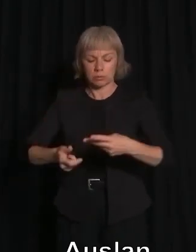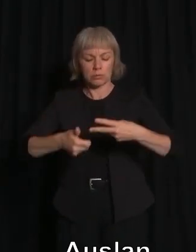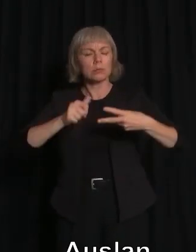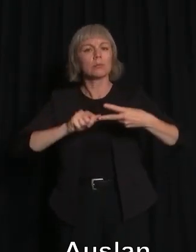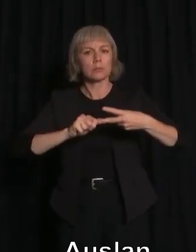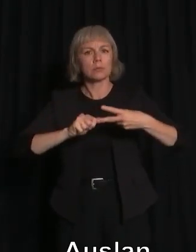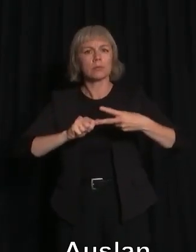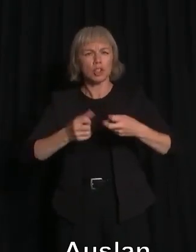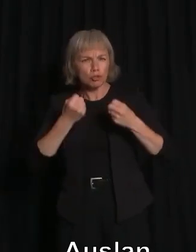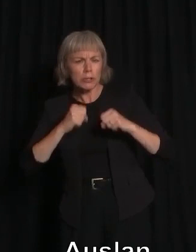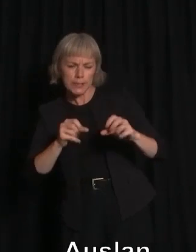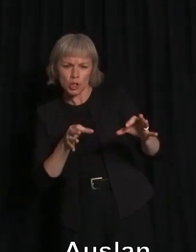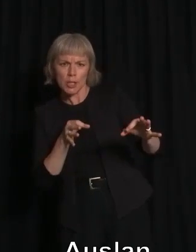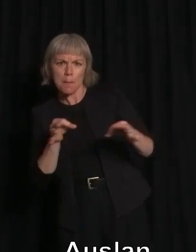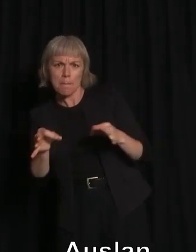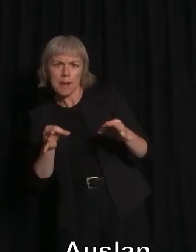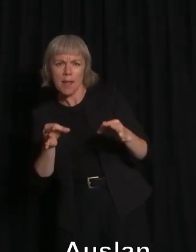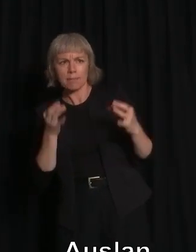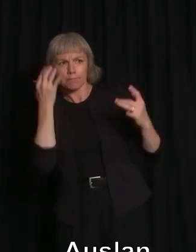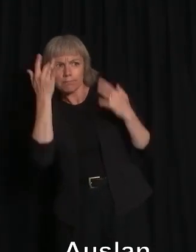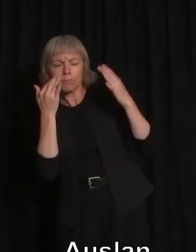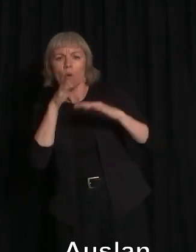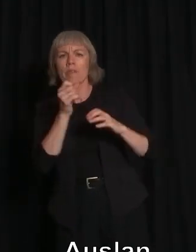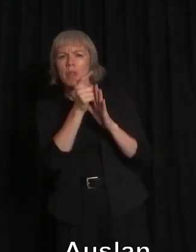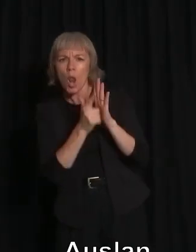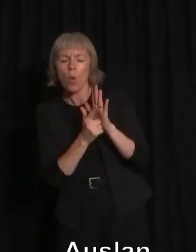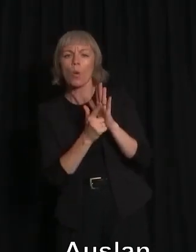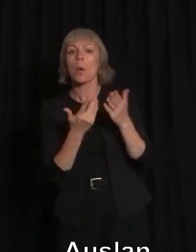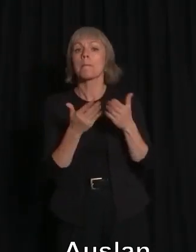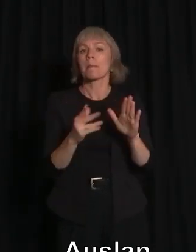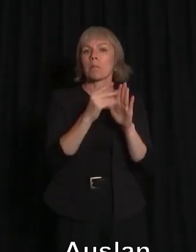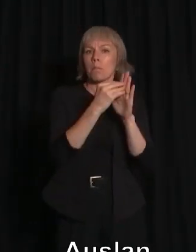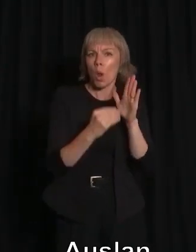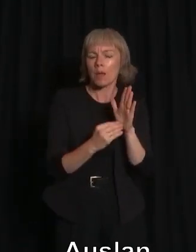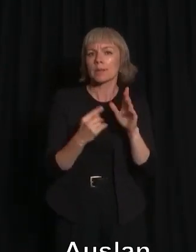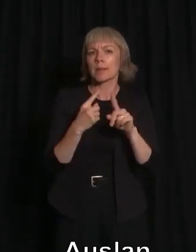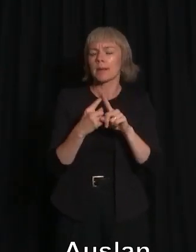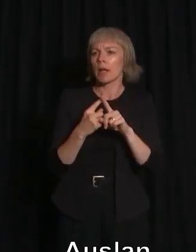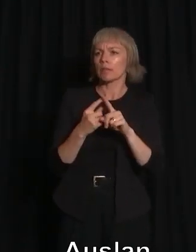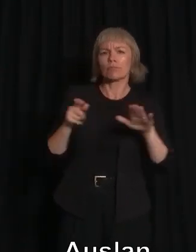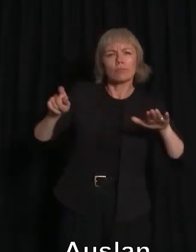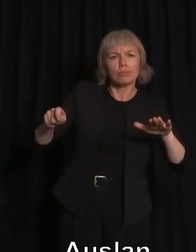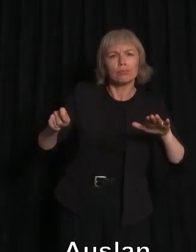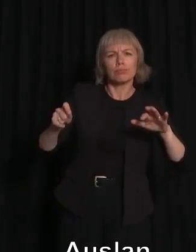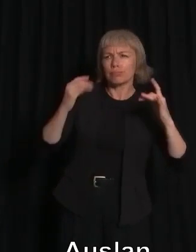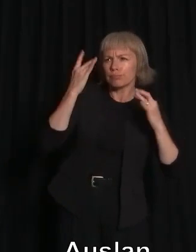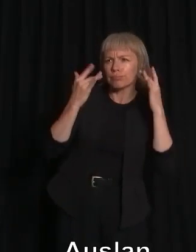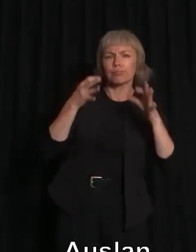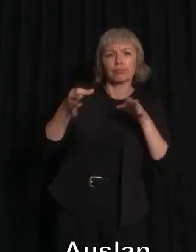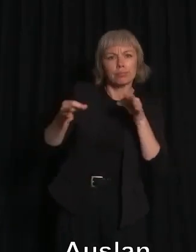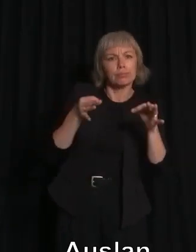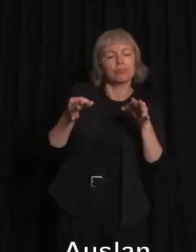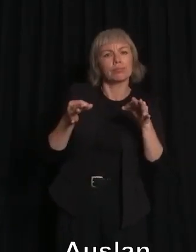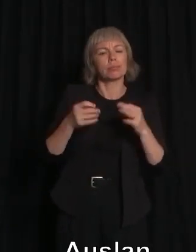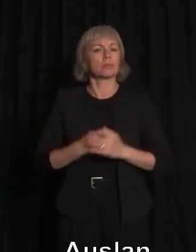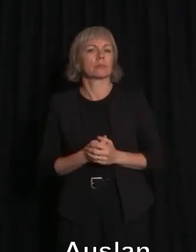and tactical approaches to litigation, public policy, and law reform, and they have been the result